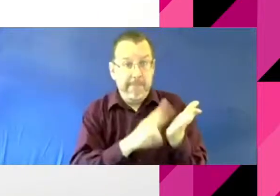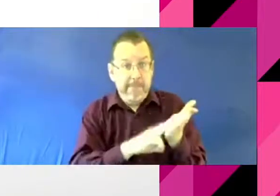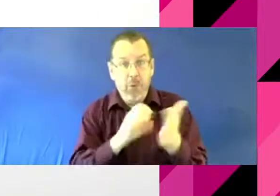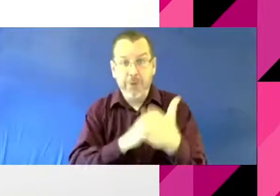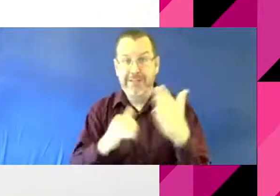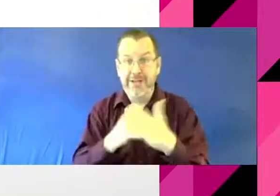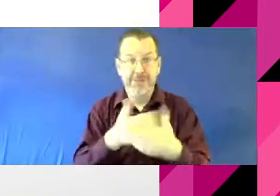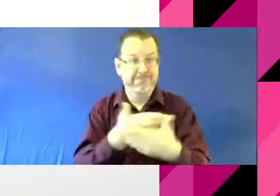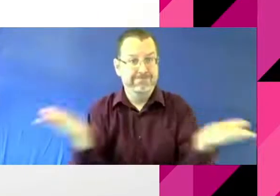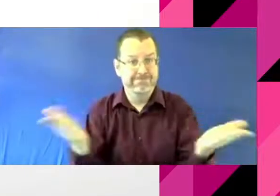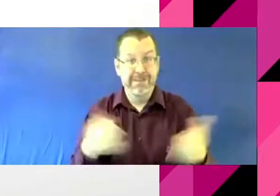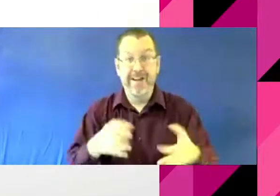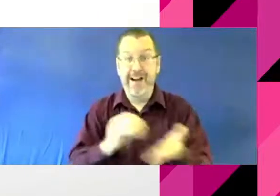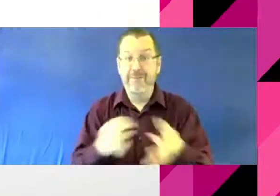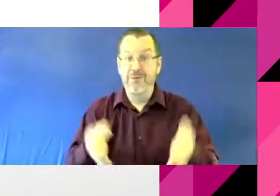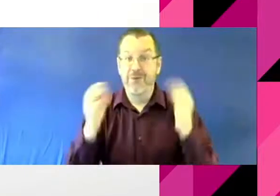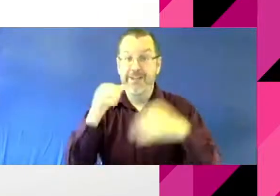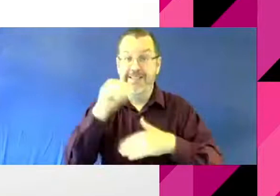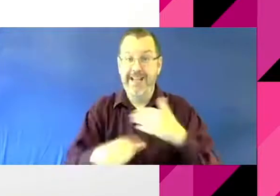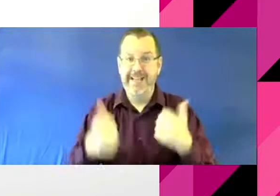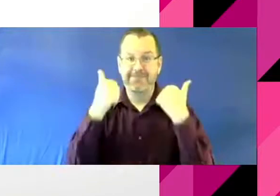day.